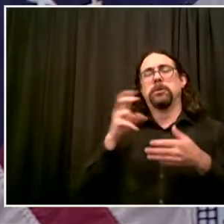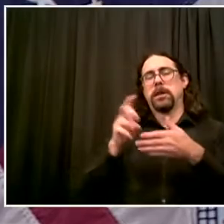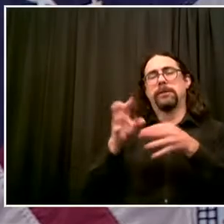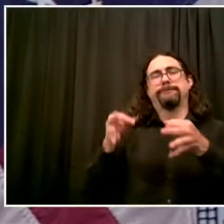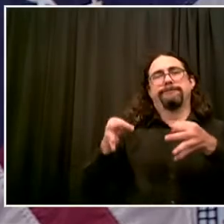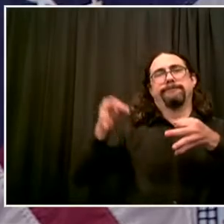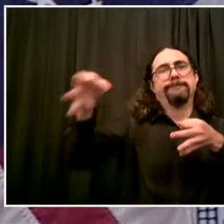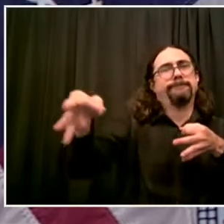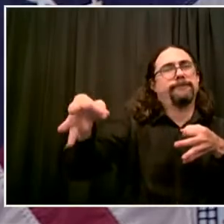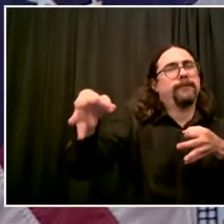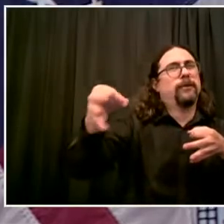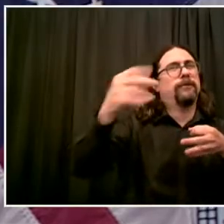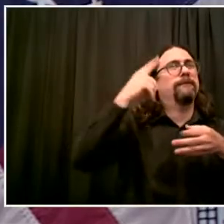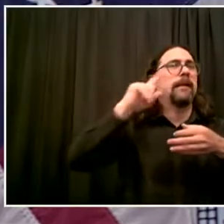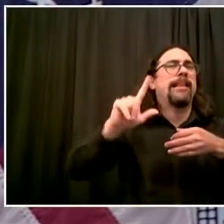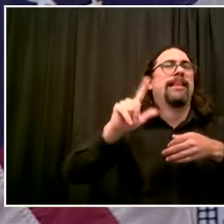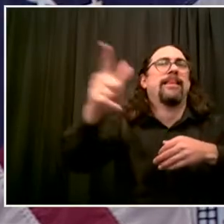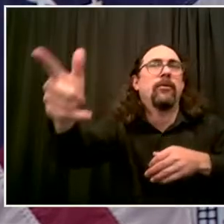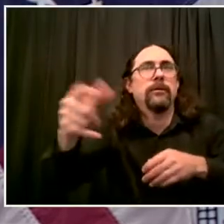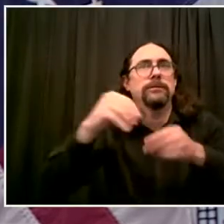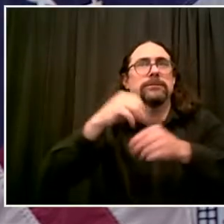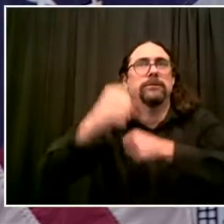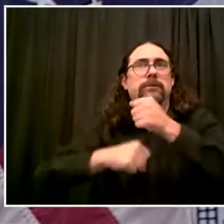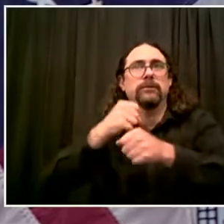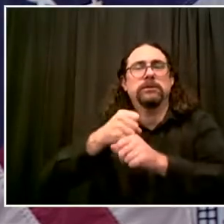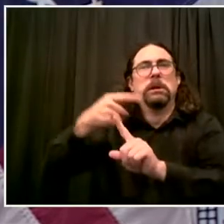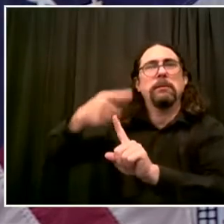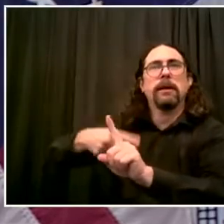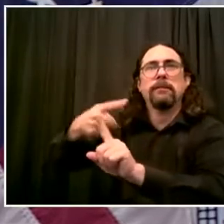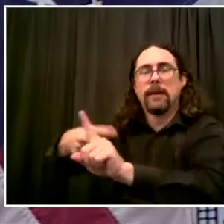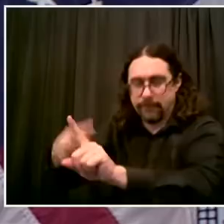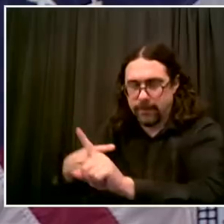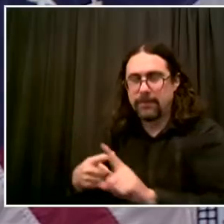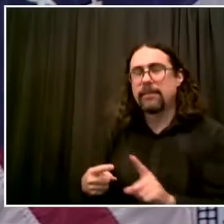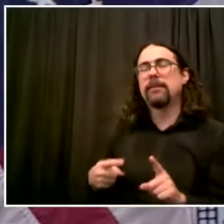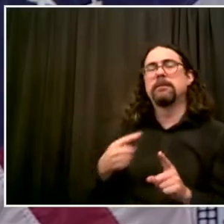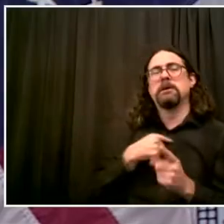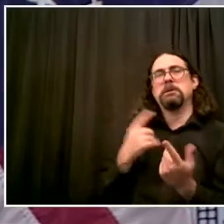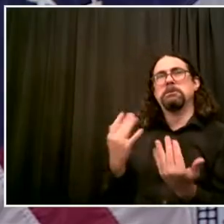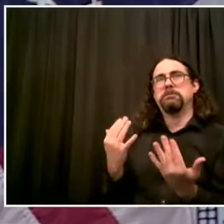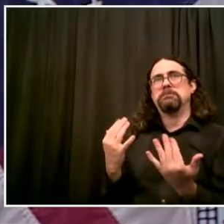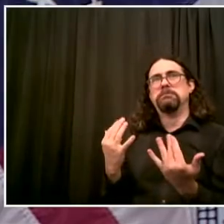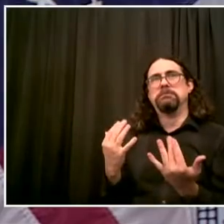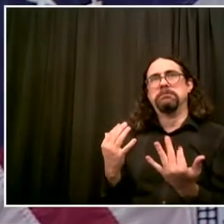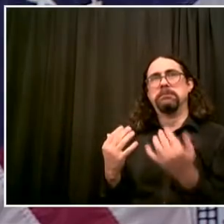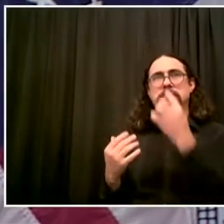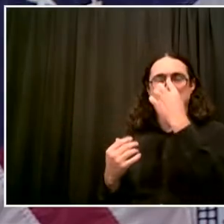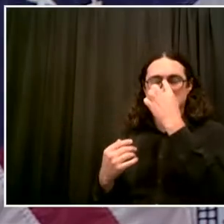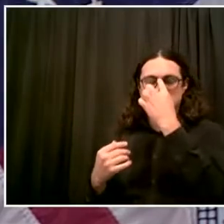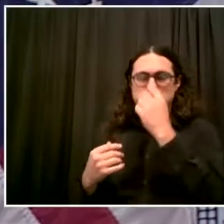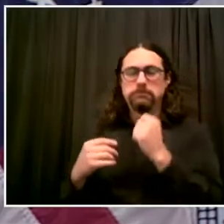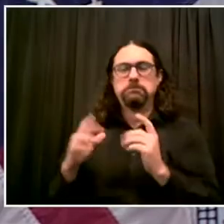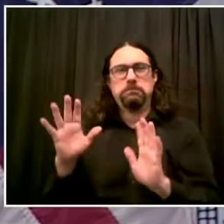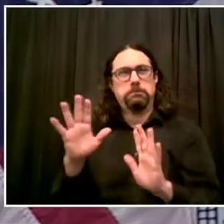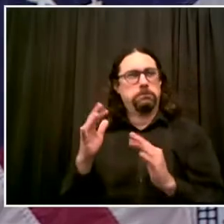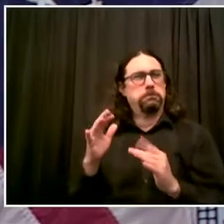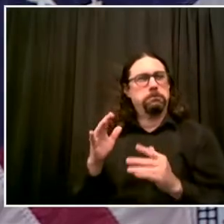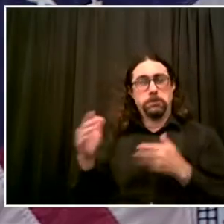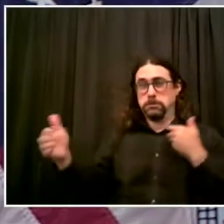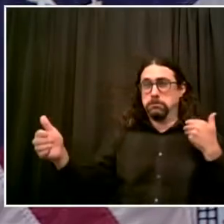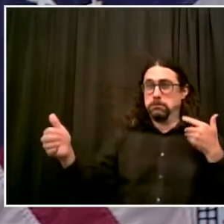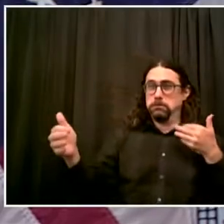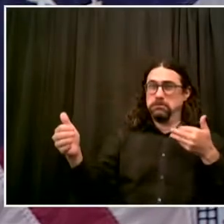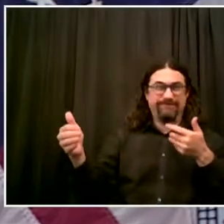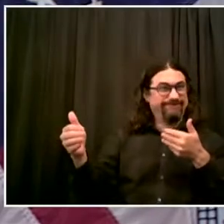projection of like the average savings per employee you would project with layoffs? Well, again, that number that I gave you